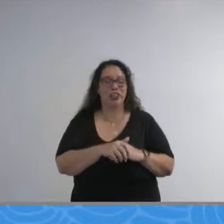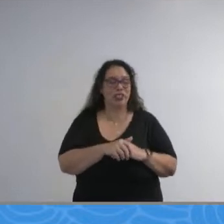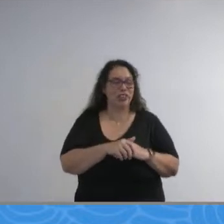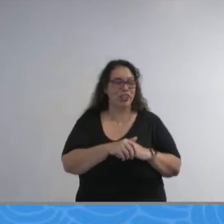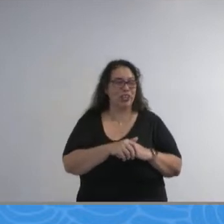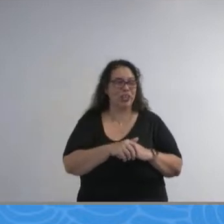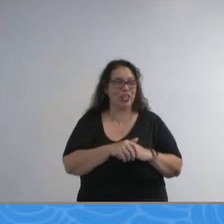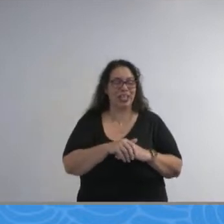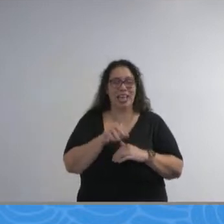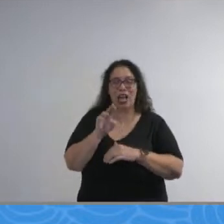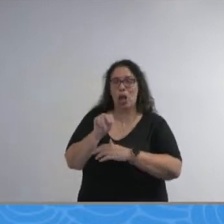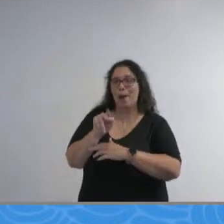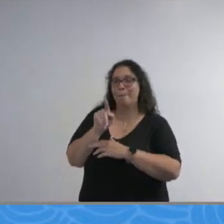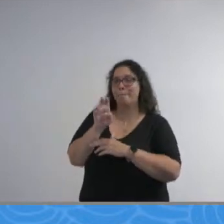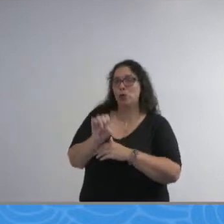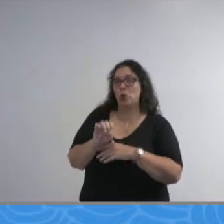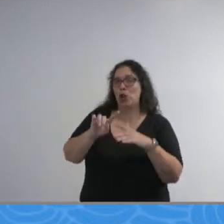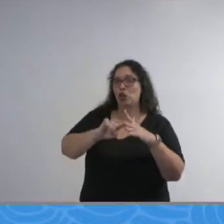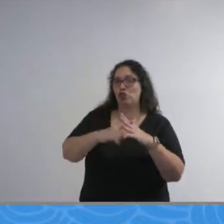Did you mute your original audio?